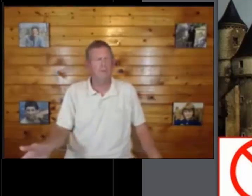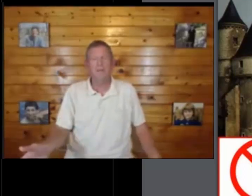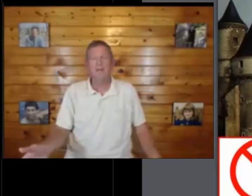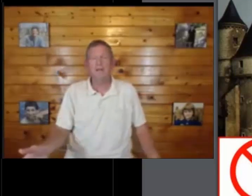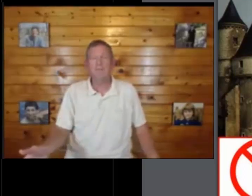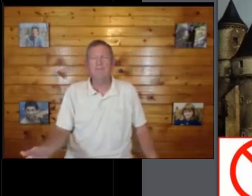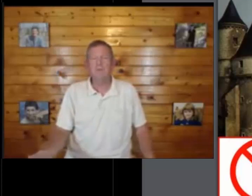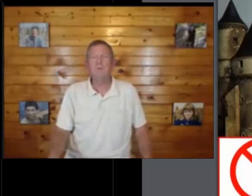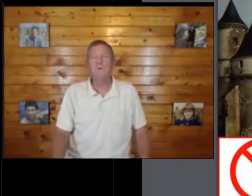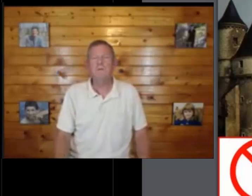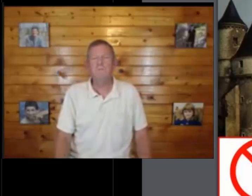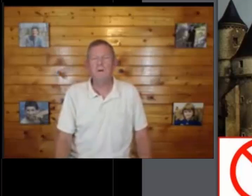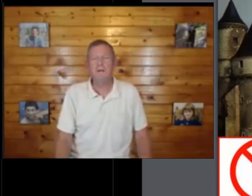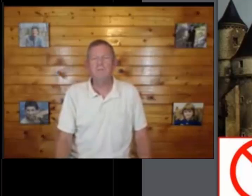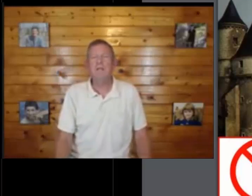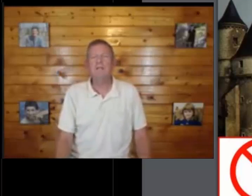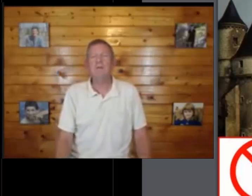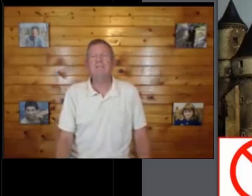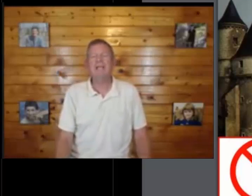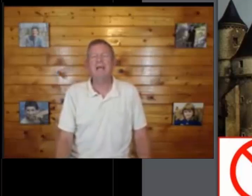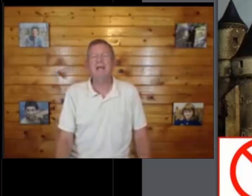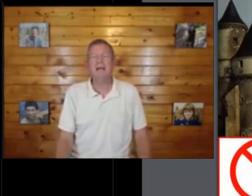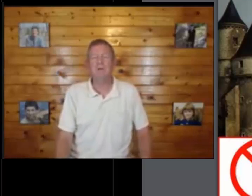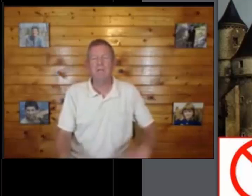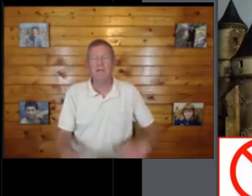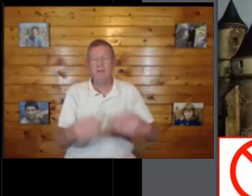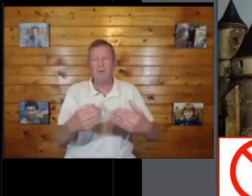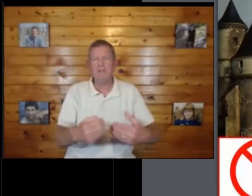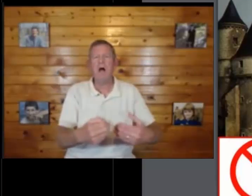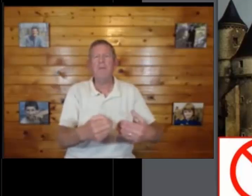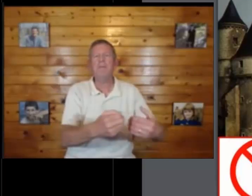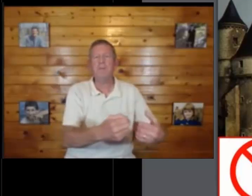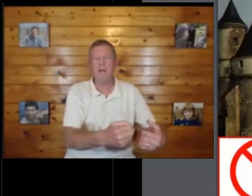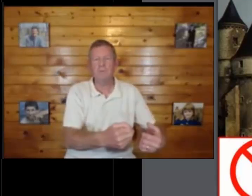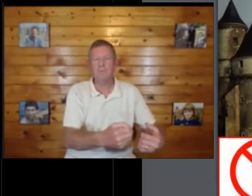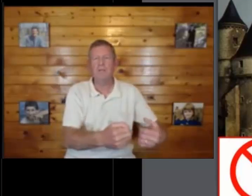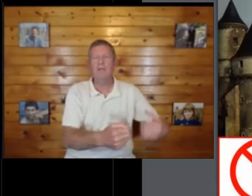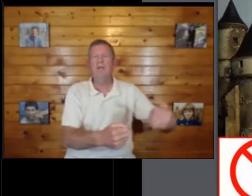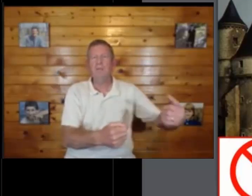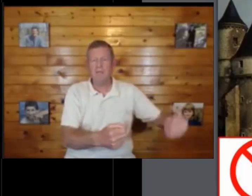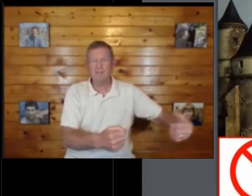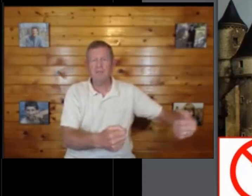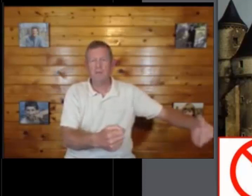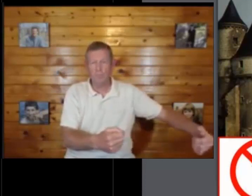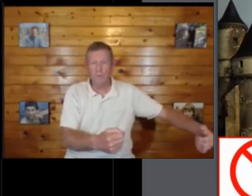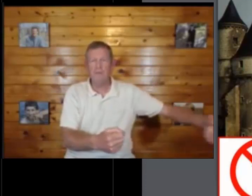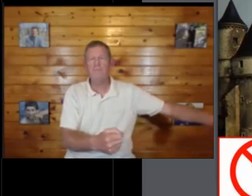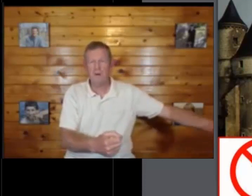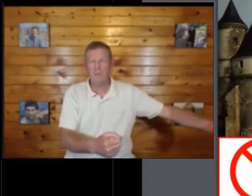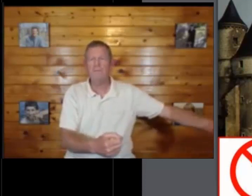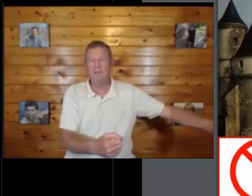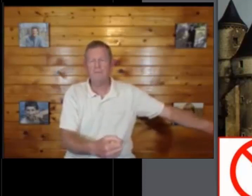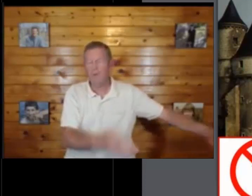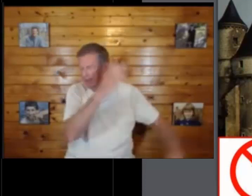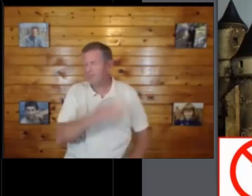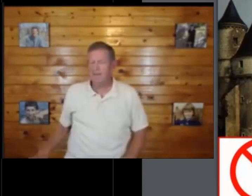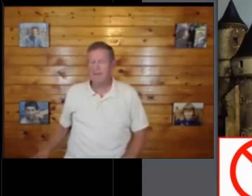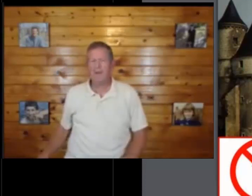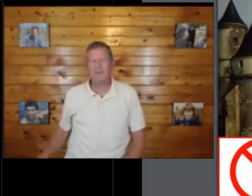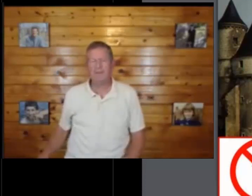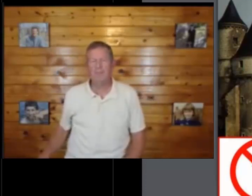from? There's a reason for it. It's because there are silent letters that are becoming pronounced because of the word that follows them.